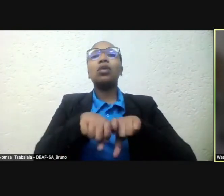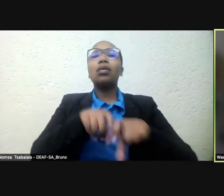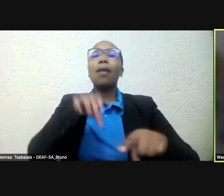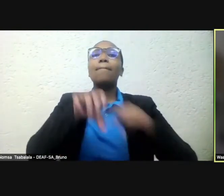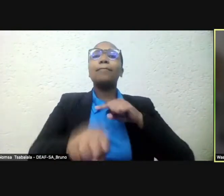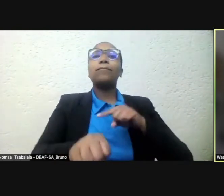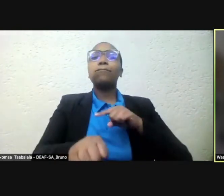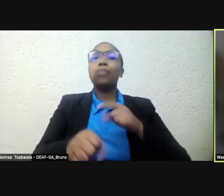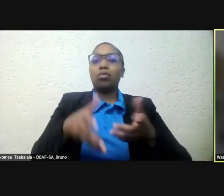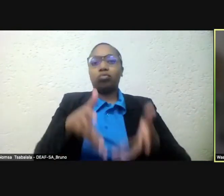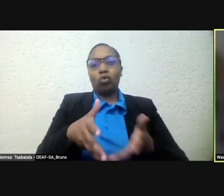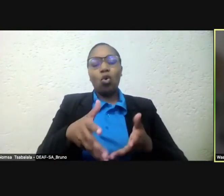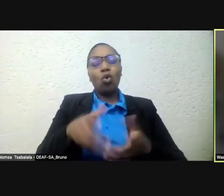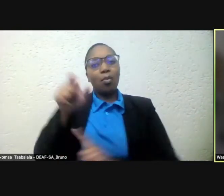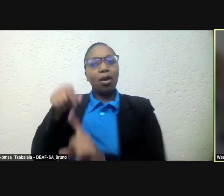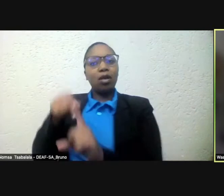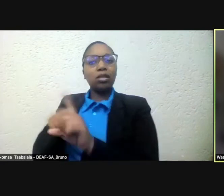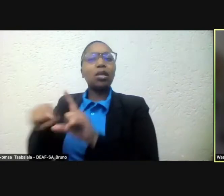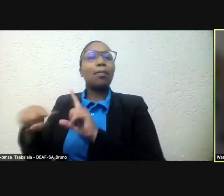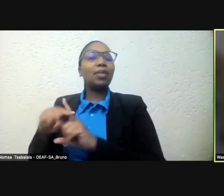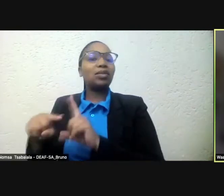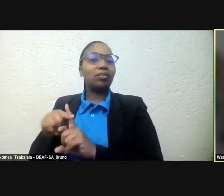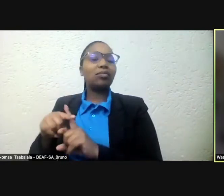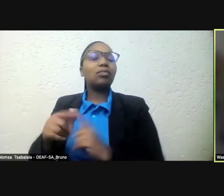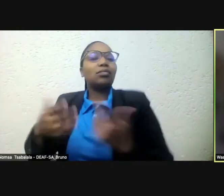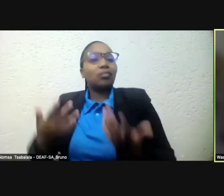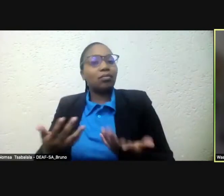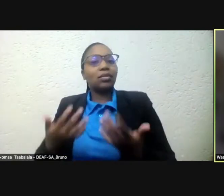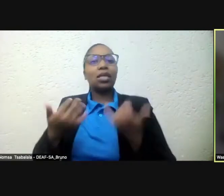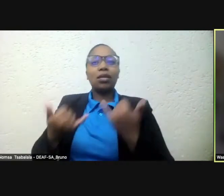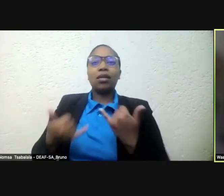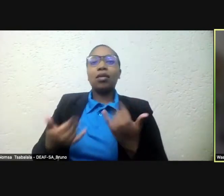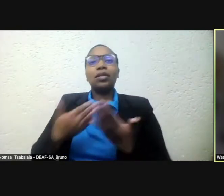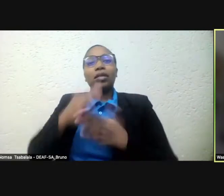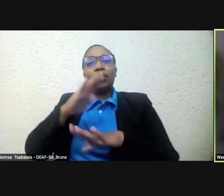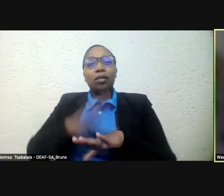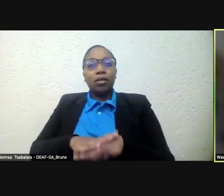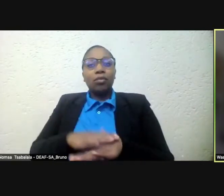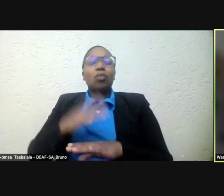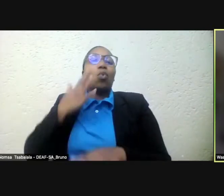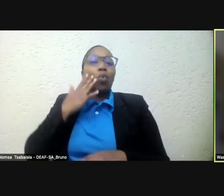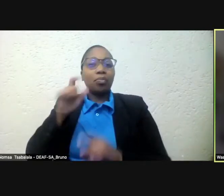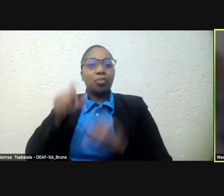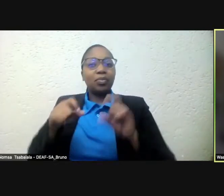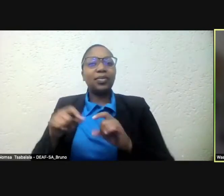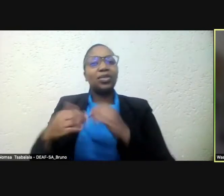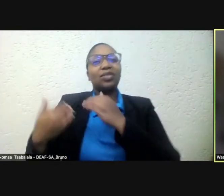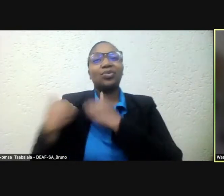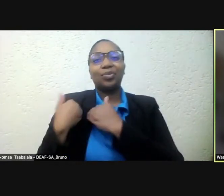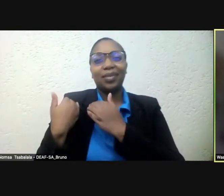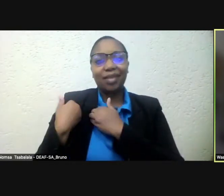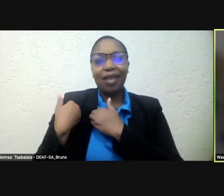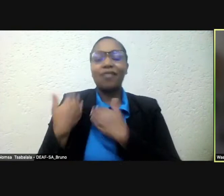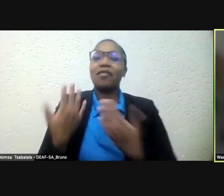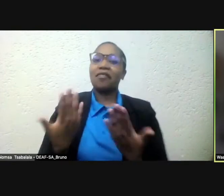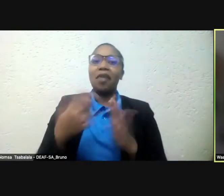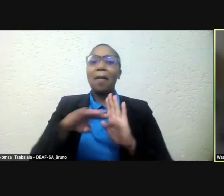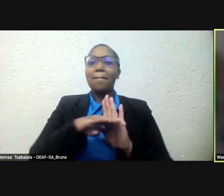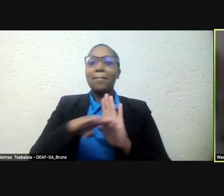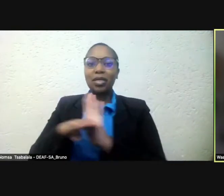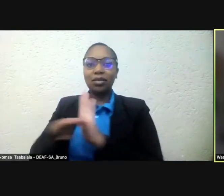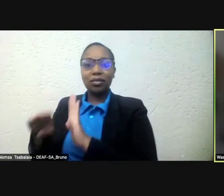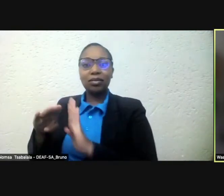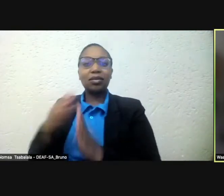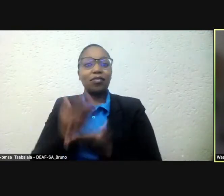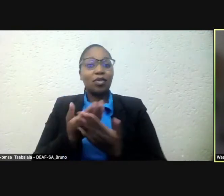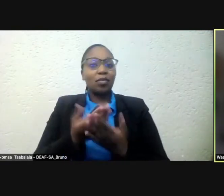probability that clinicians are admitting patients as a precaution while there are beds available. And so more, young children are